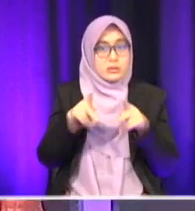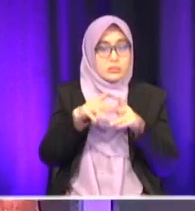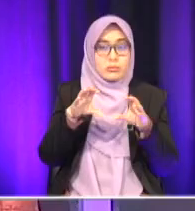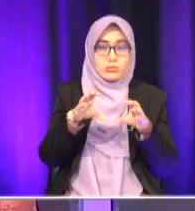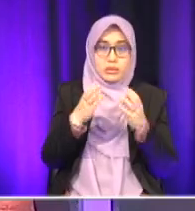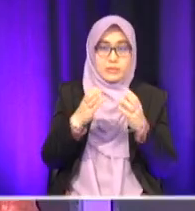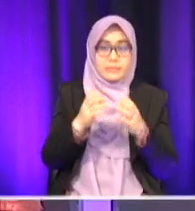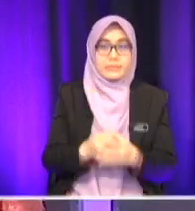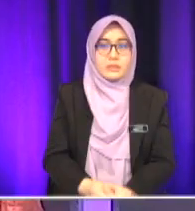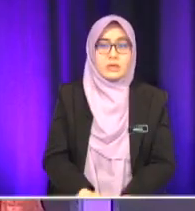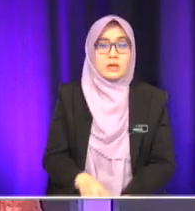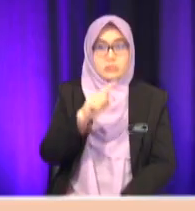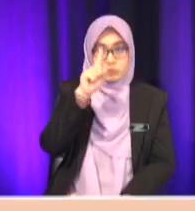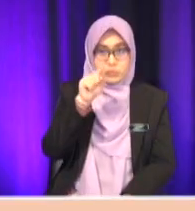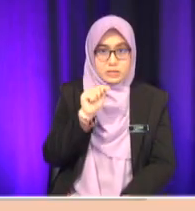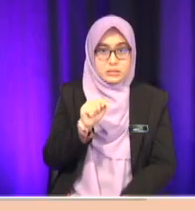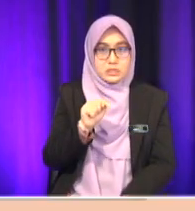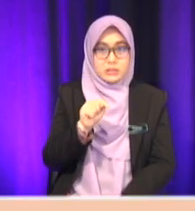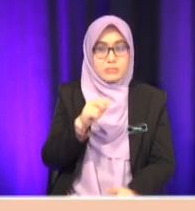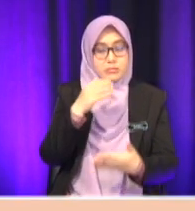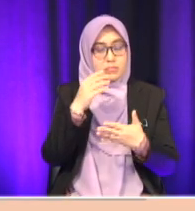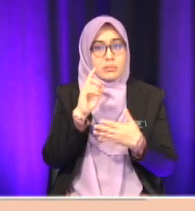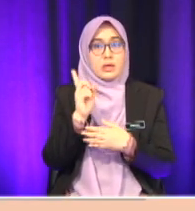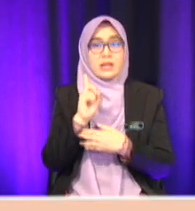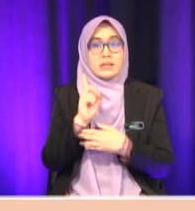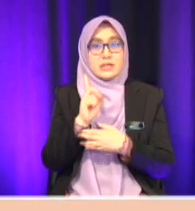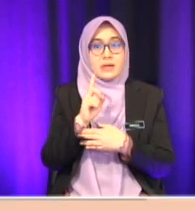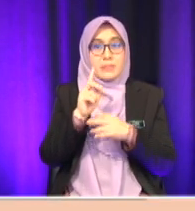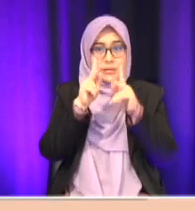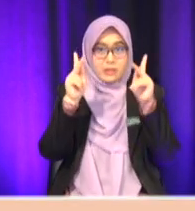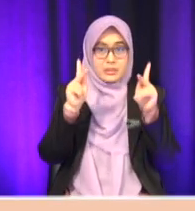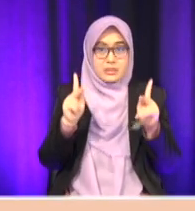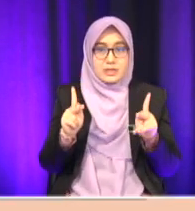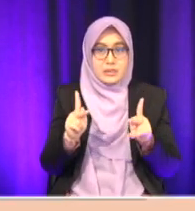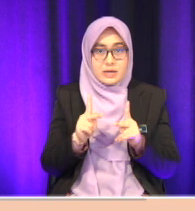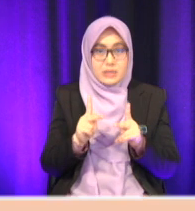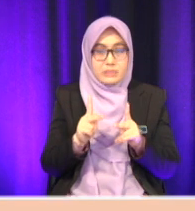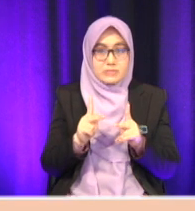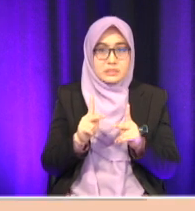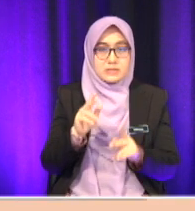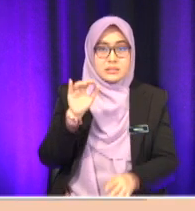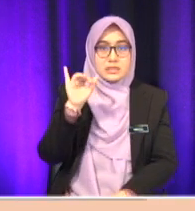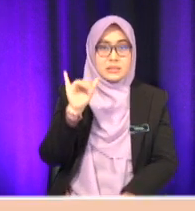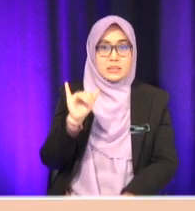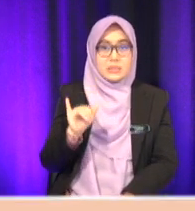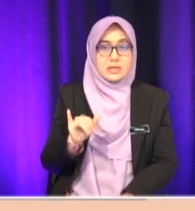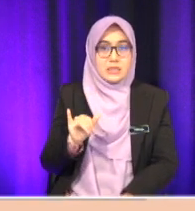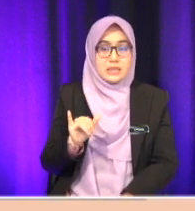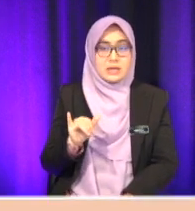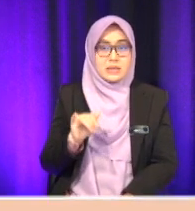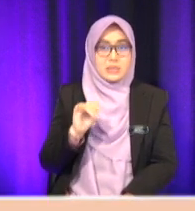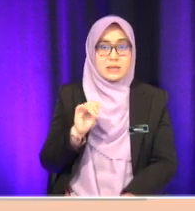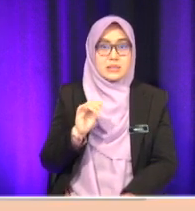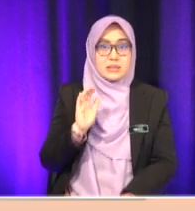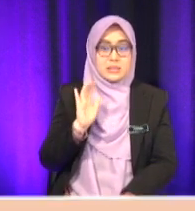question will be which paragraph A until F describe the following authors or describe the following